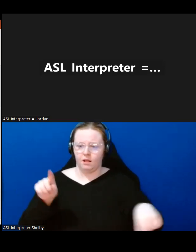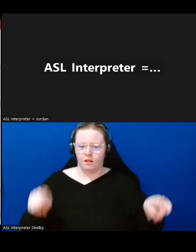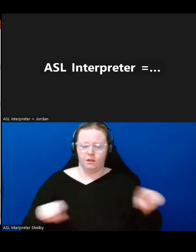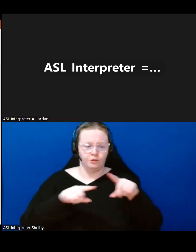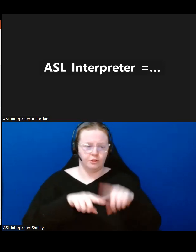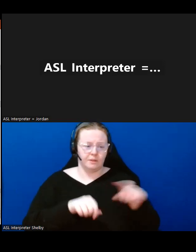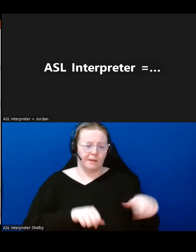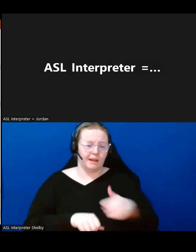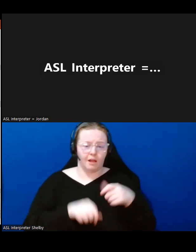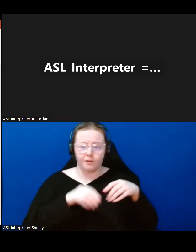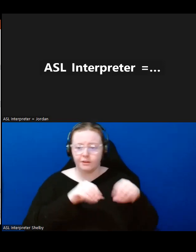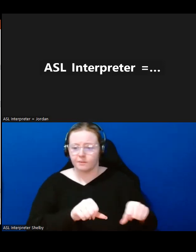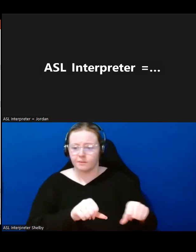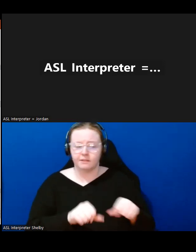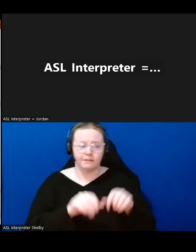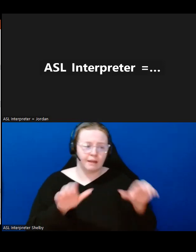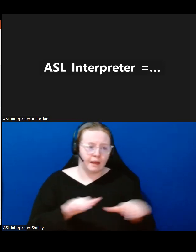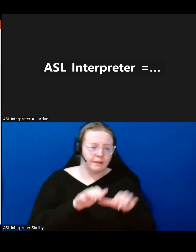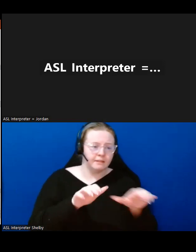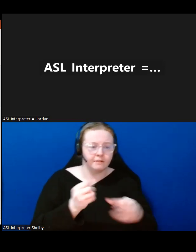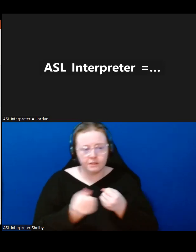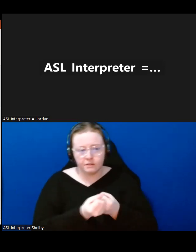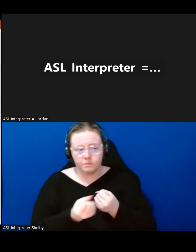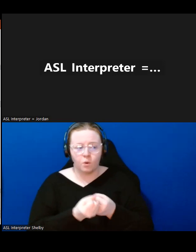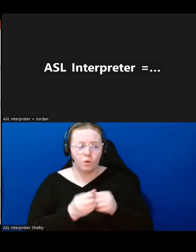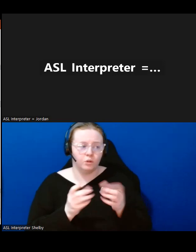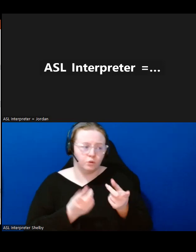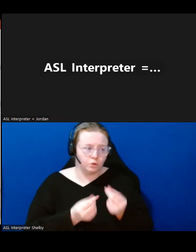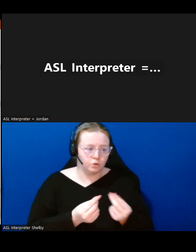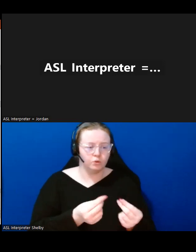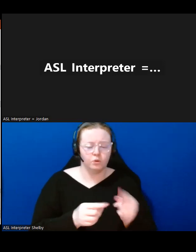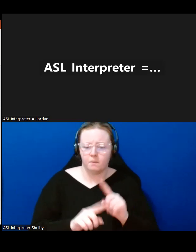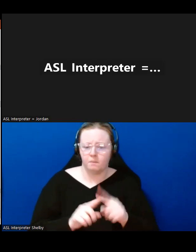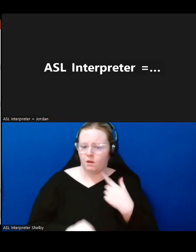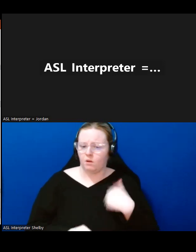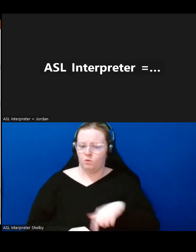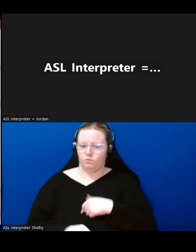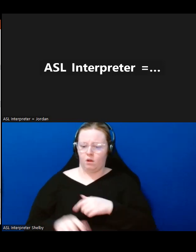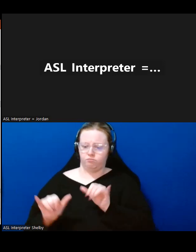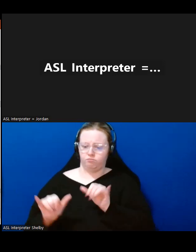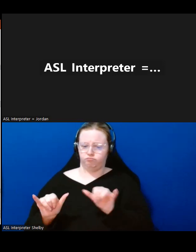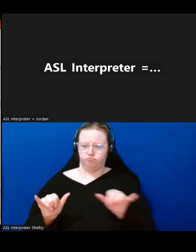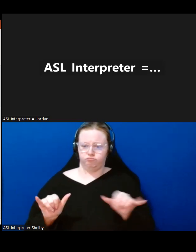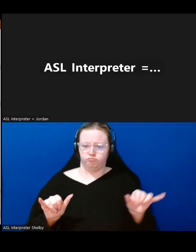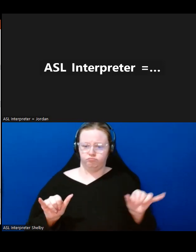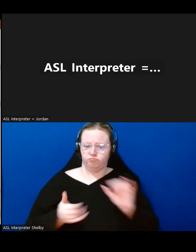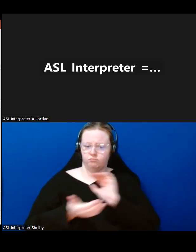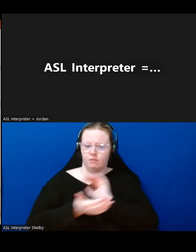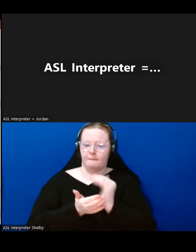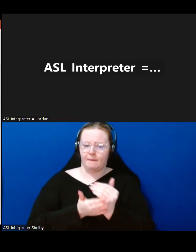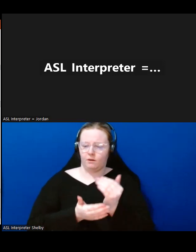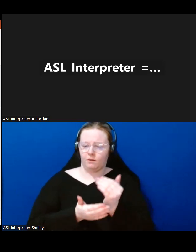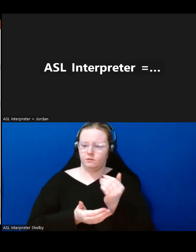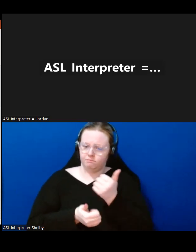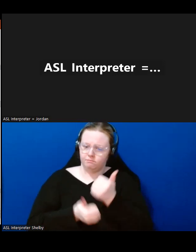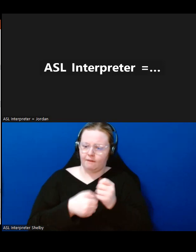and activities that we're supporting during that year. But we do all set, a certain amount every year,